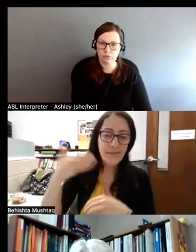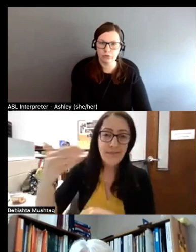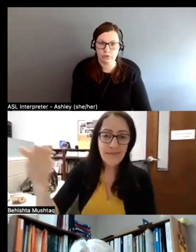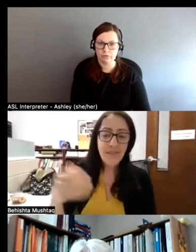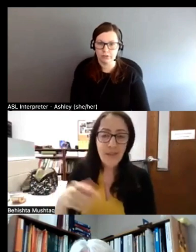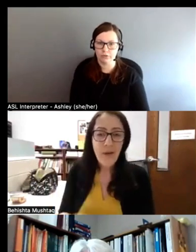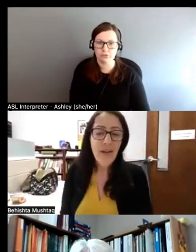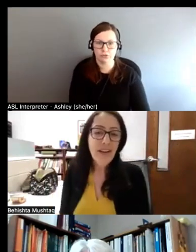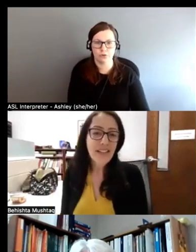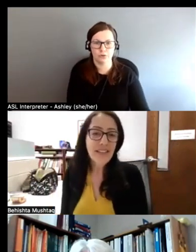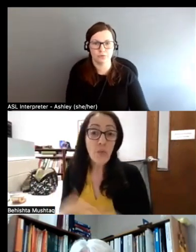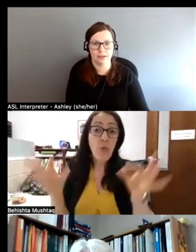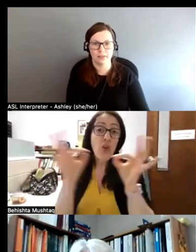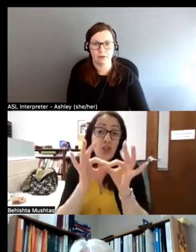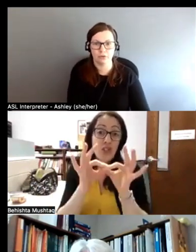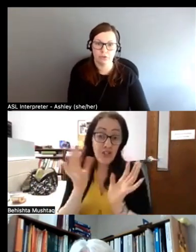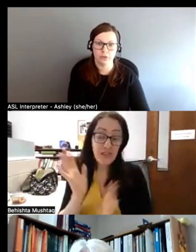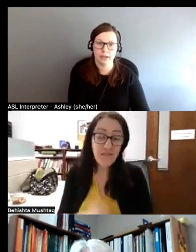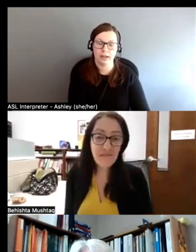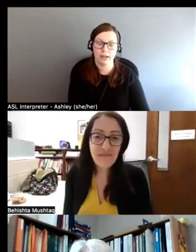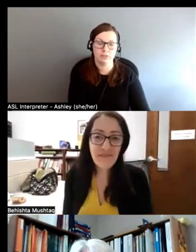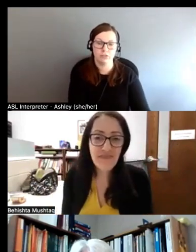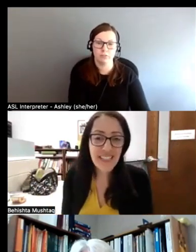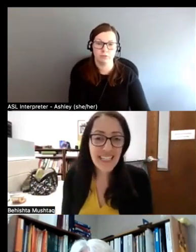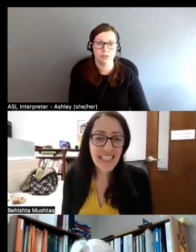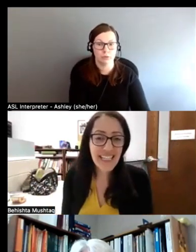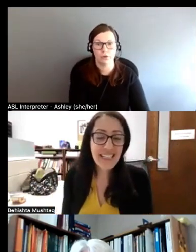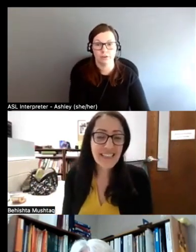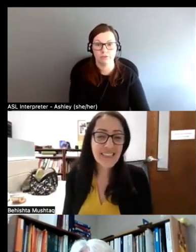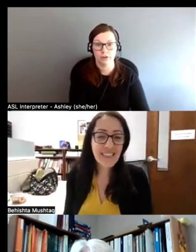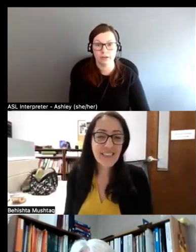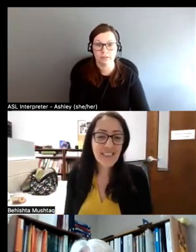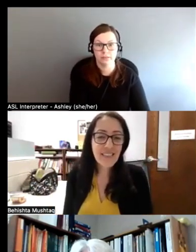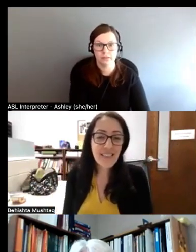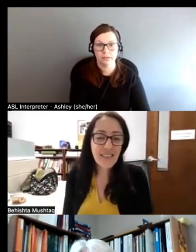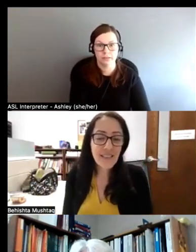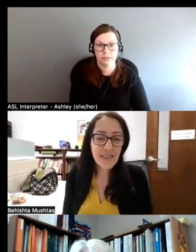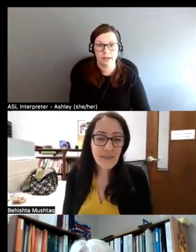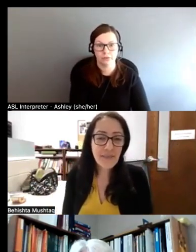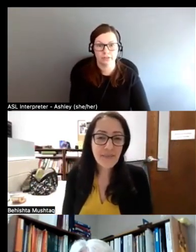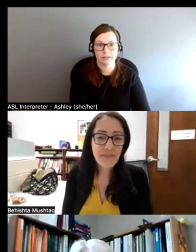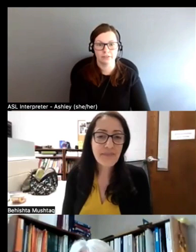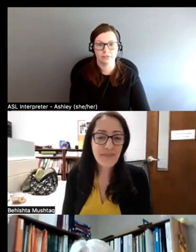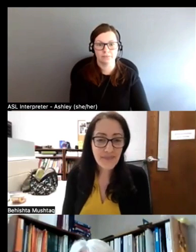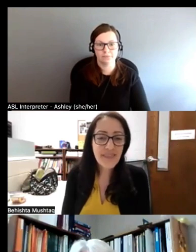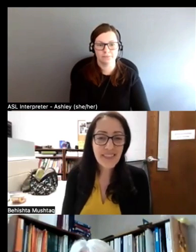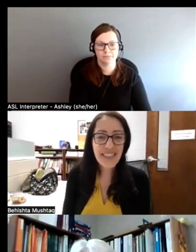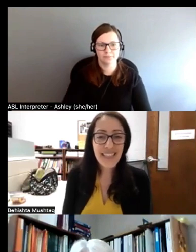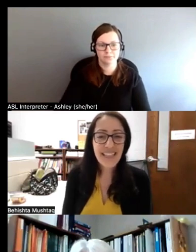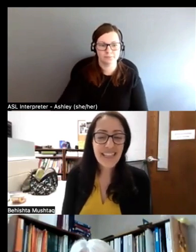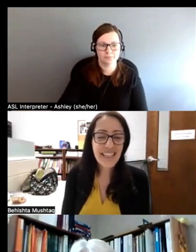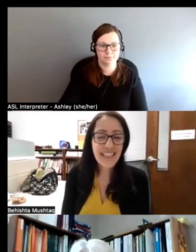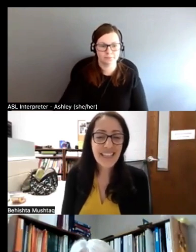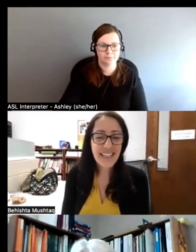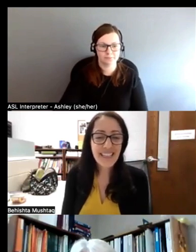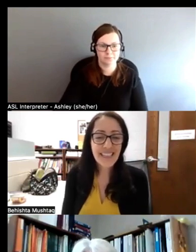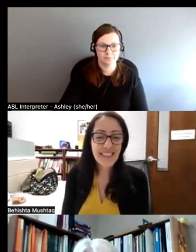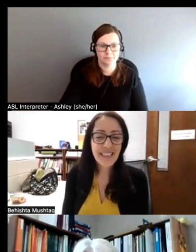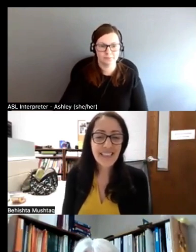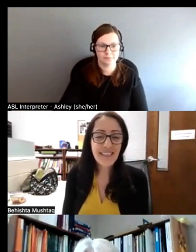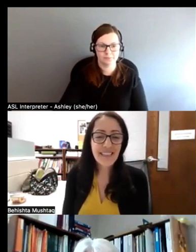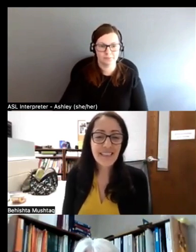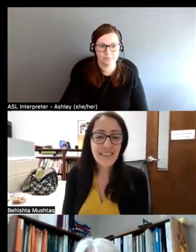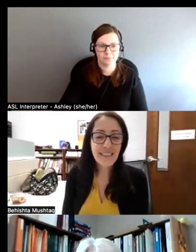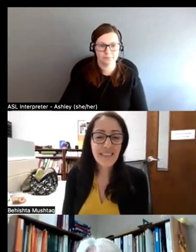folks who are viewing the videos and don't know sign language. So yeah, Camtasia has been really worth it for us at our organization. Mm-hmm.